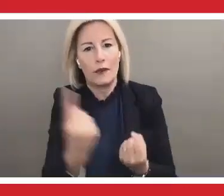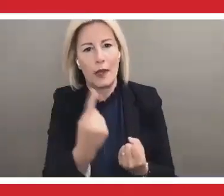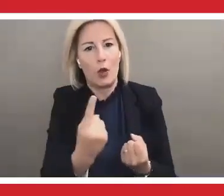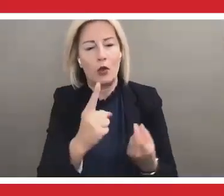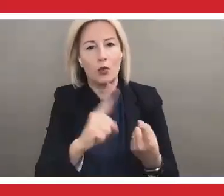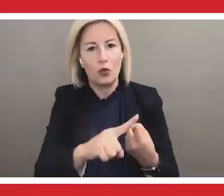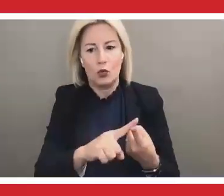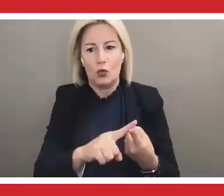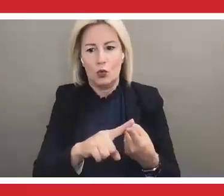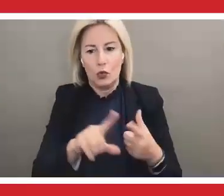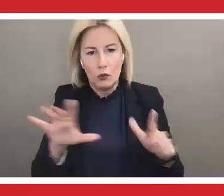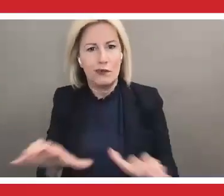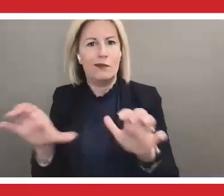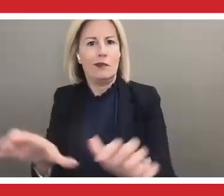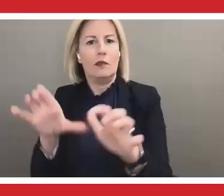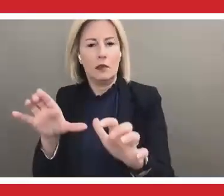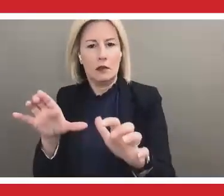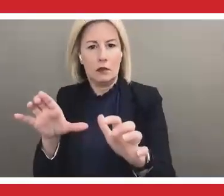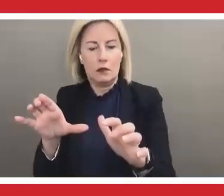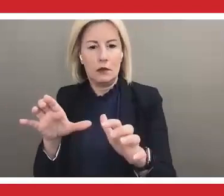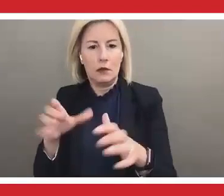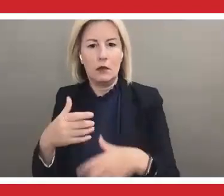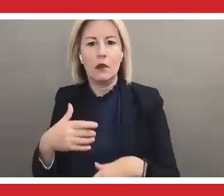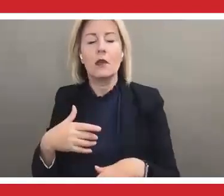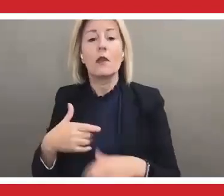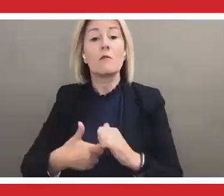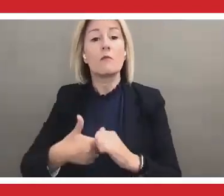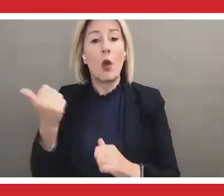something. And most of them are still and